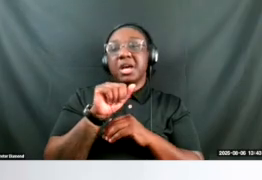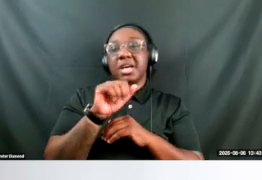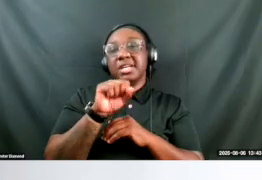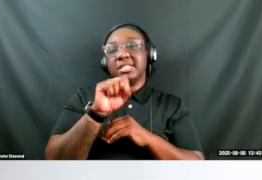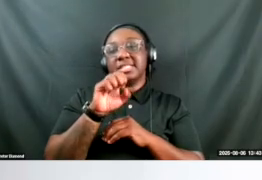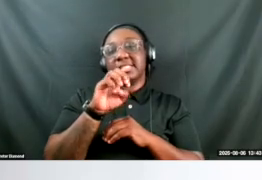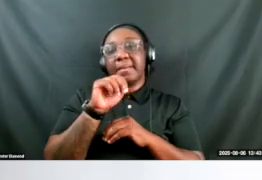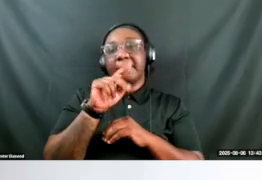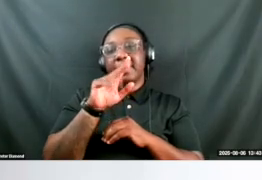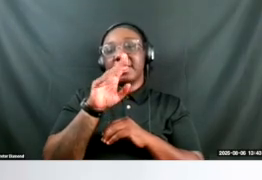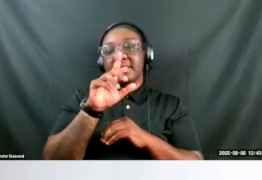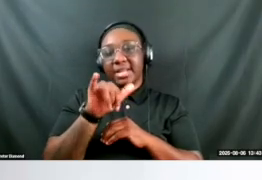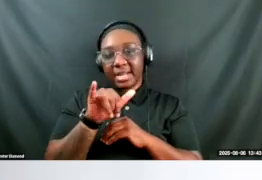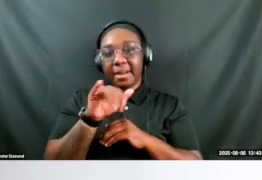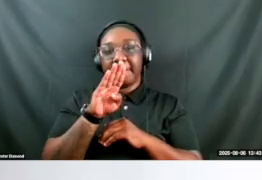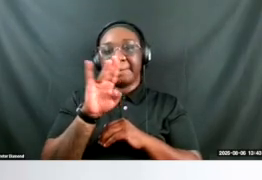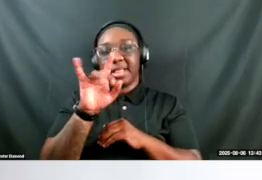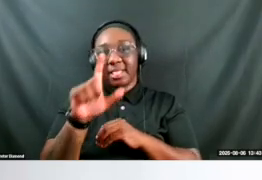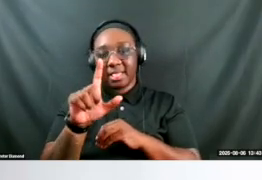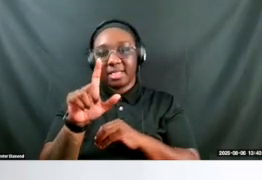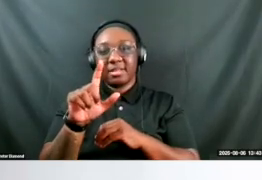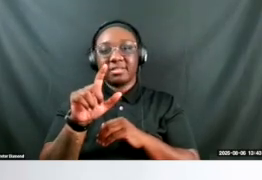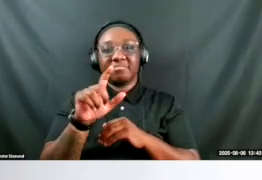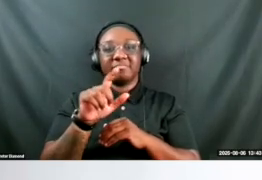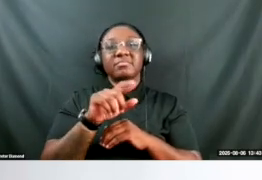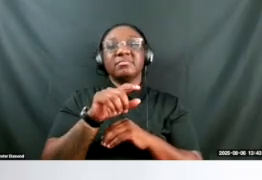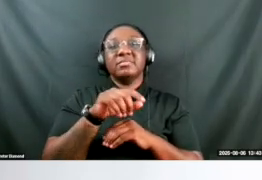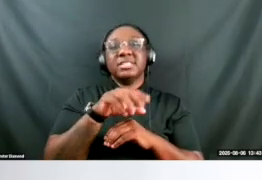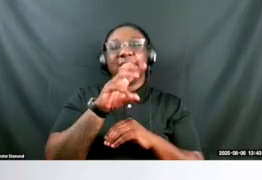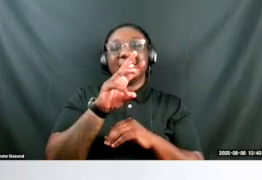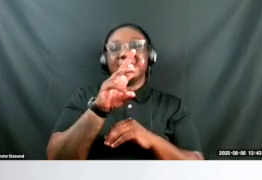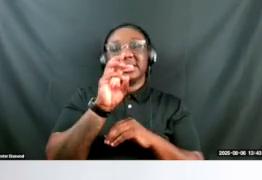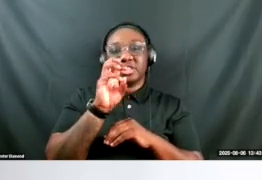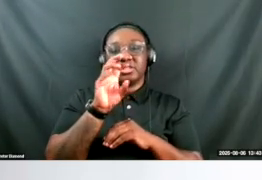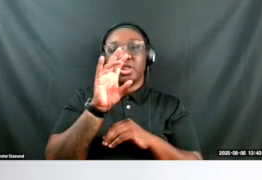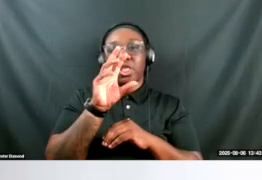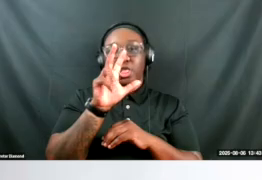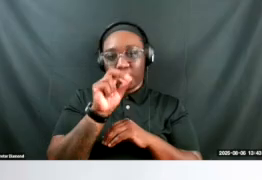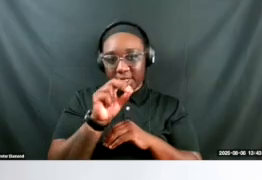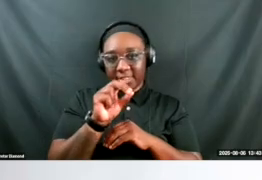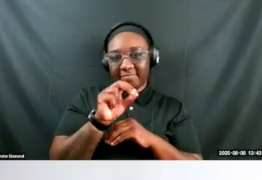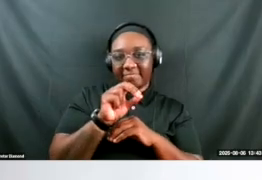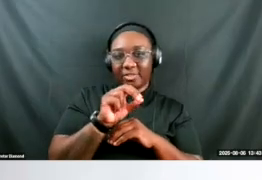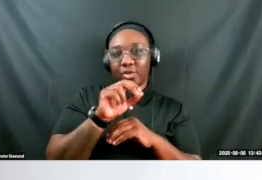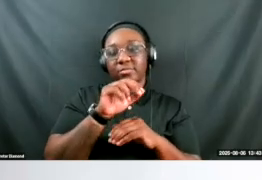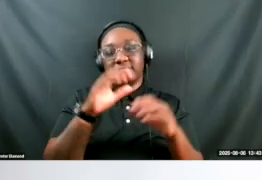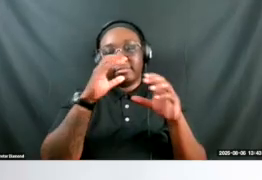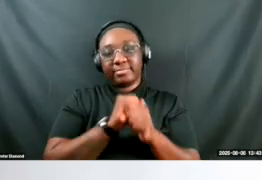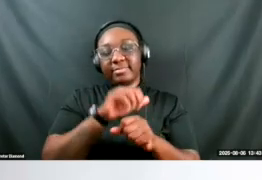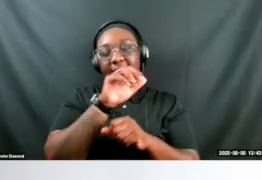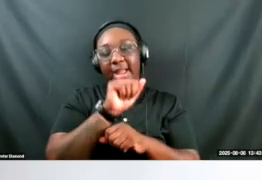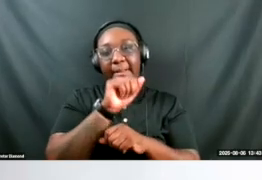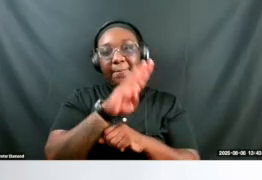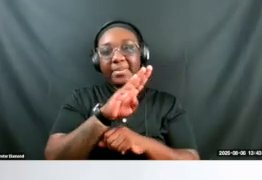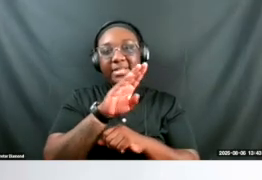that is part of the funding plan as Appendix G. We use this requirement to report out on goals and the overall health of